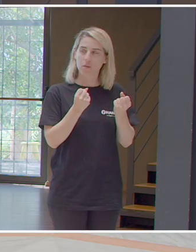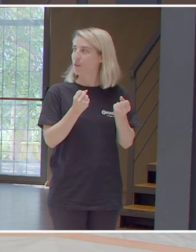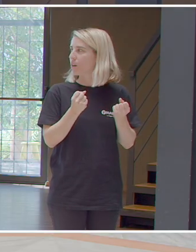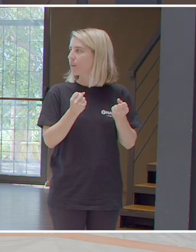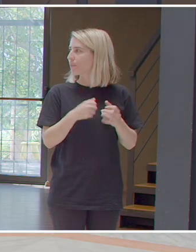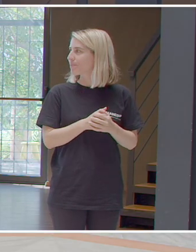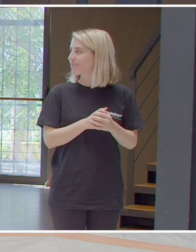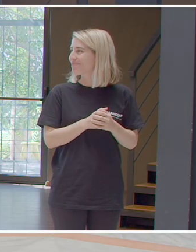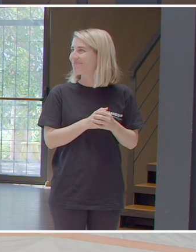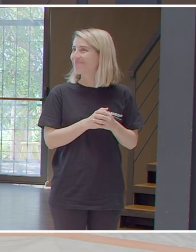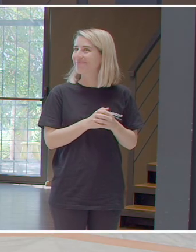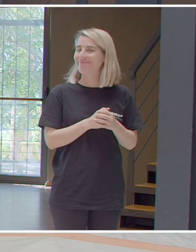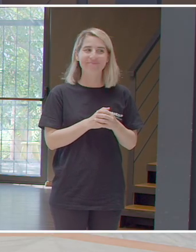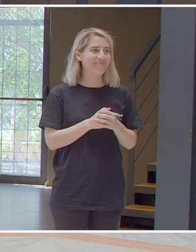I